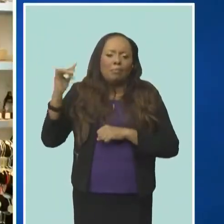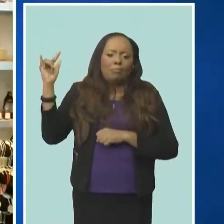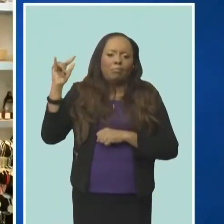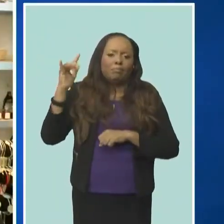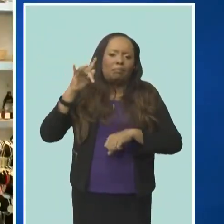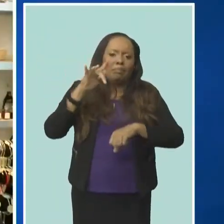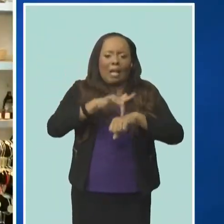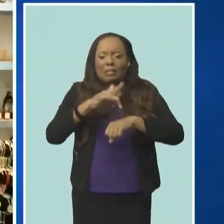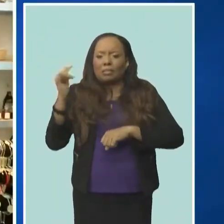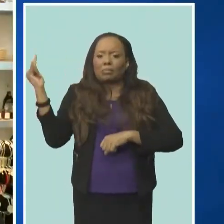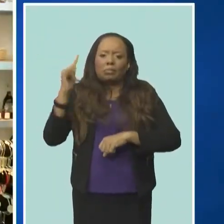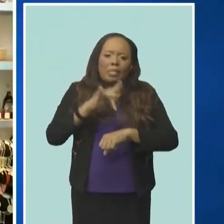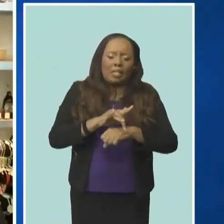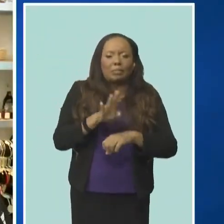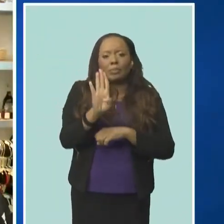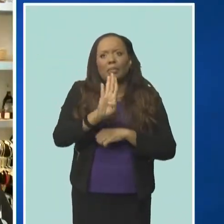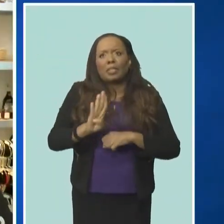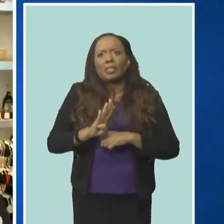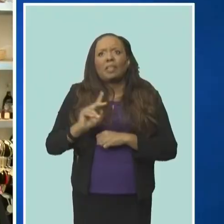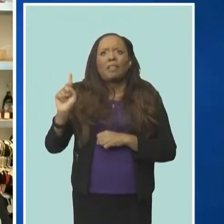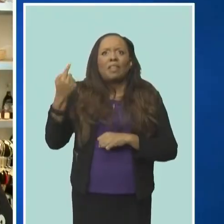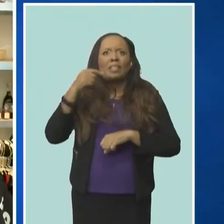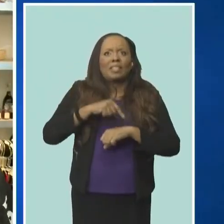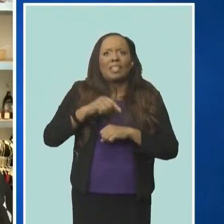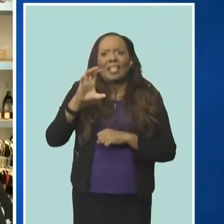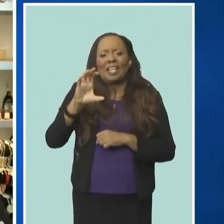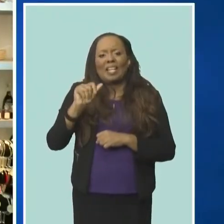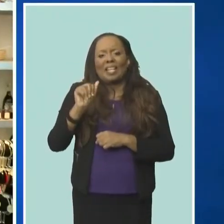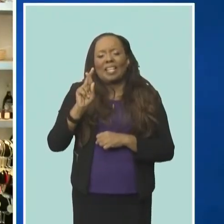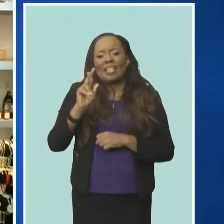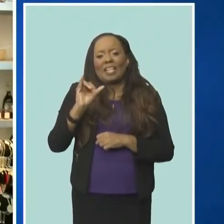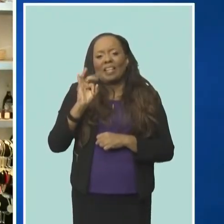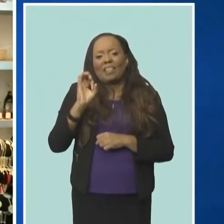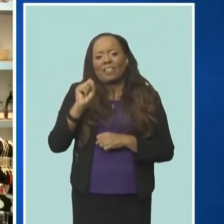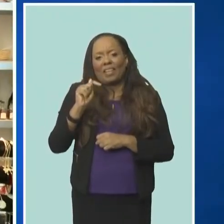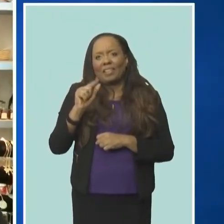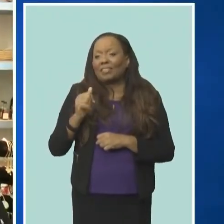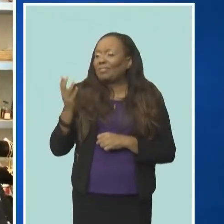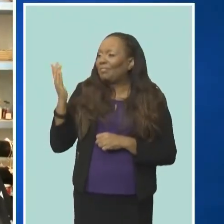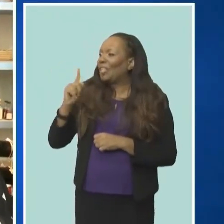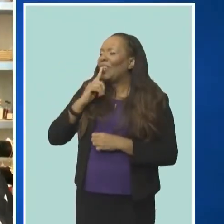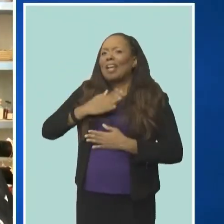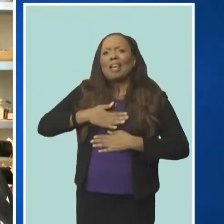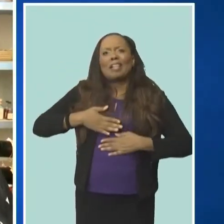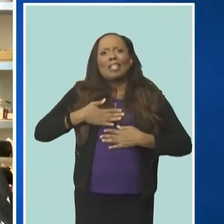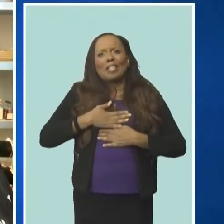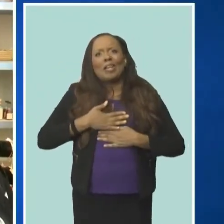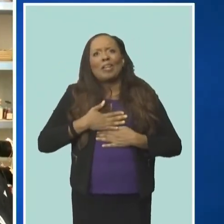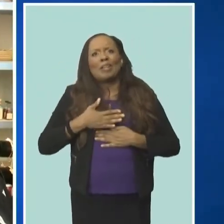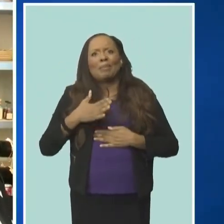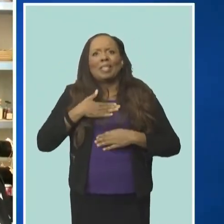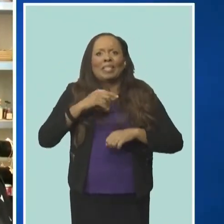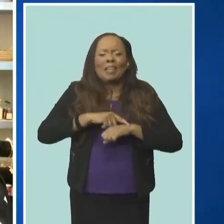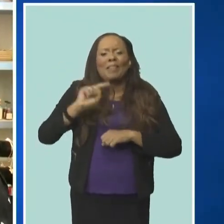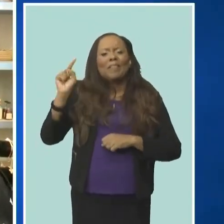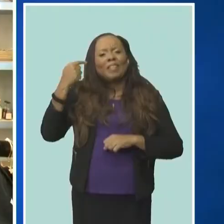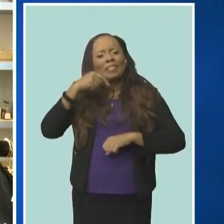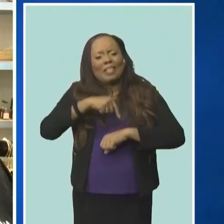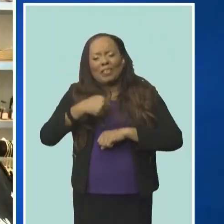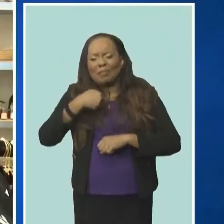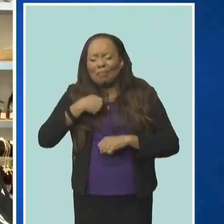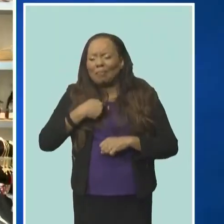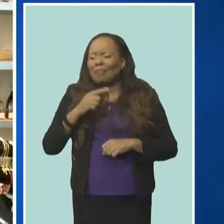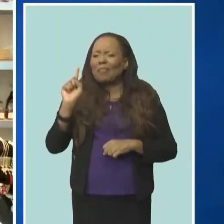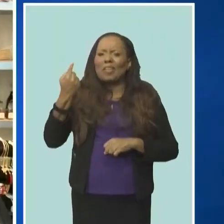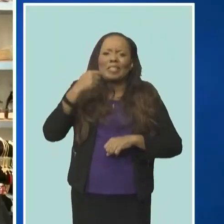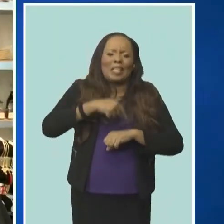and also to Carifesta. We're really enjoying our time here in Barbados. This is my first time, and this is also my first time at Carifesta. And I